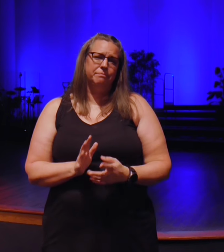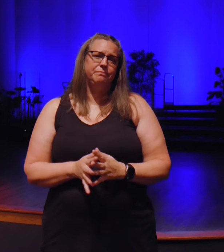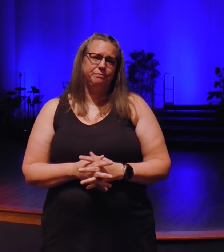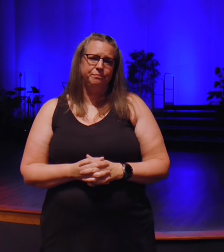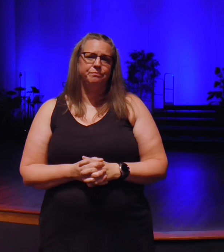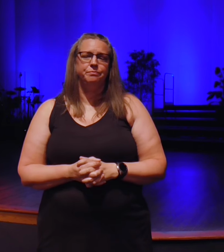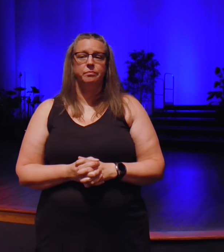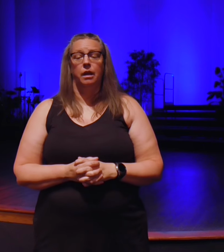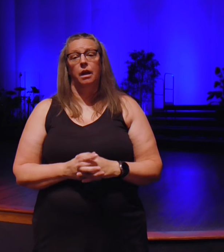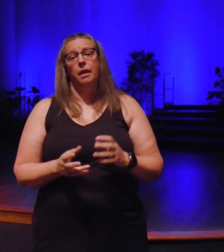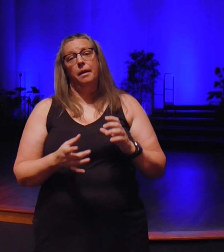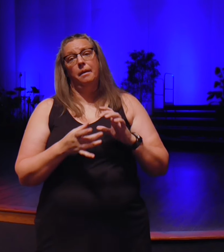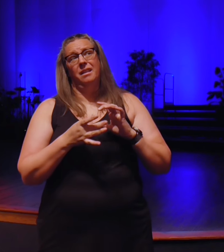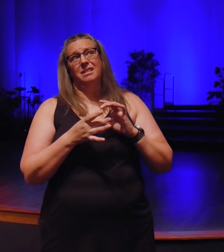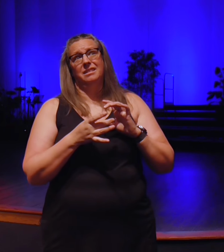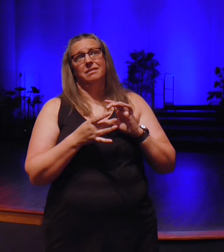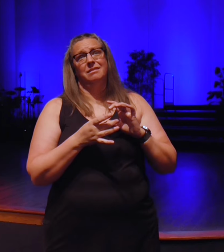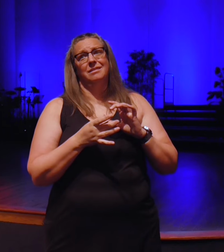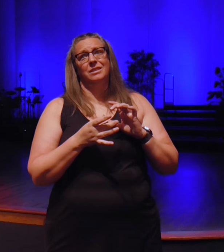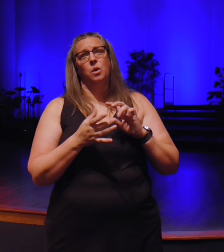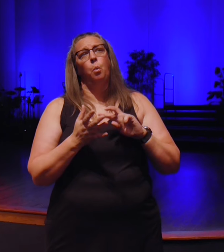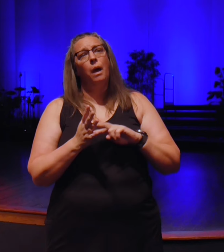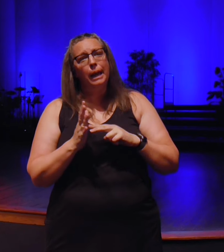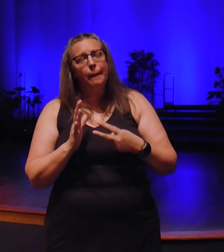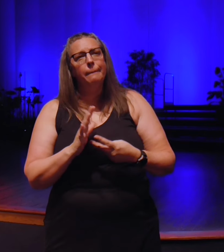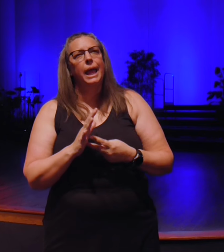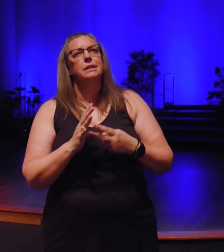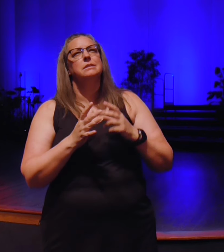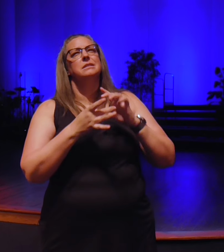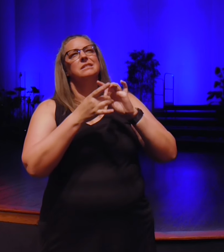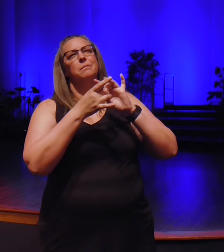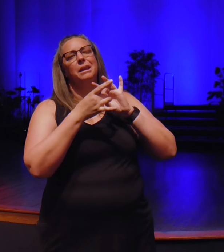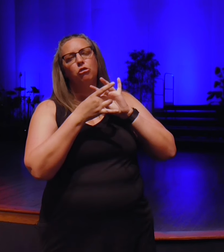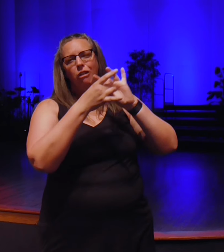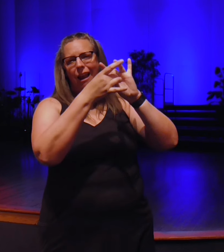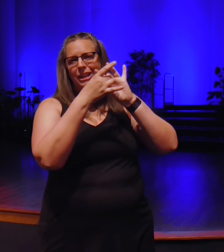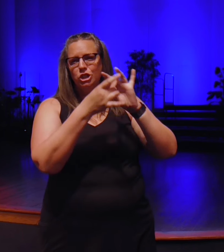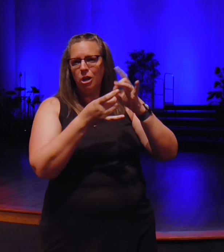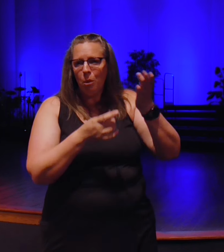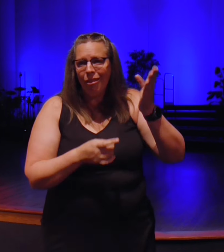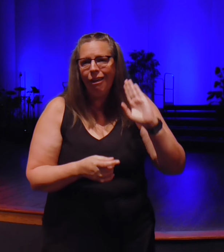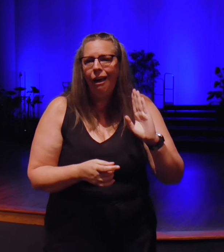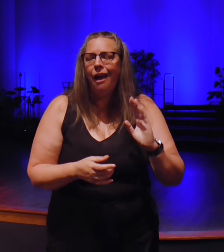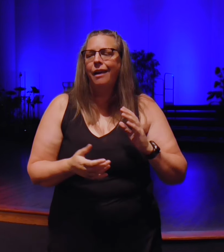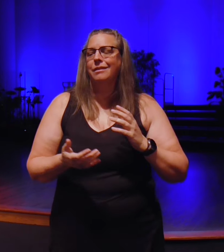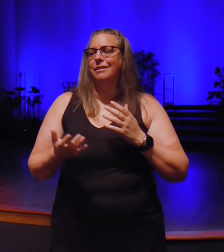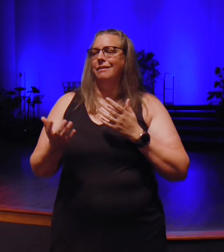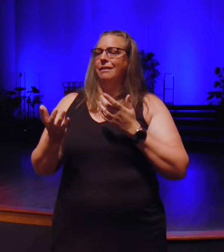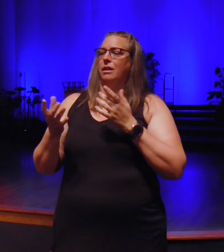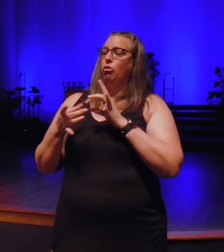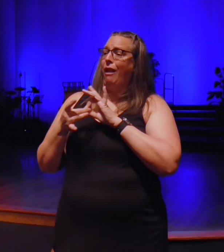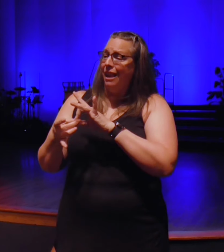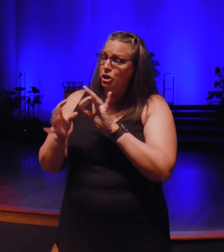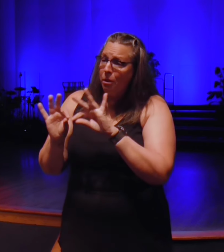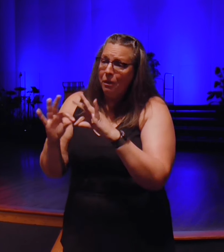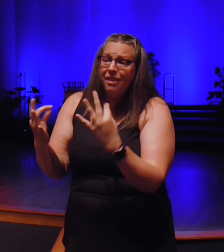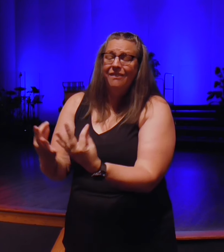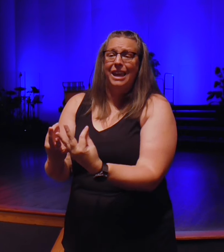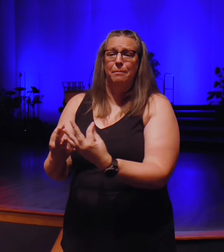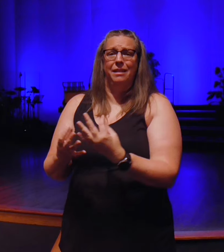to be in relationship with the love of God, with the love of family, with learning to love